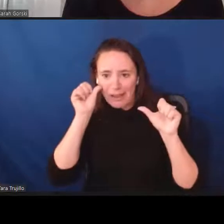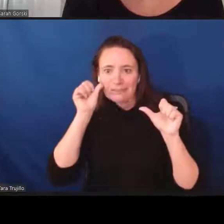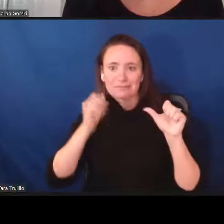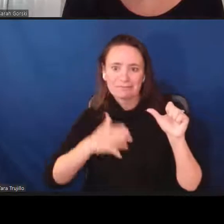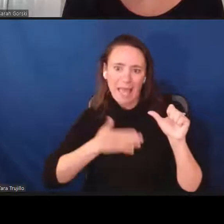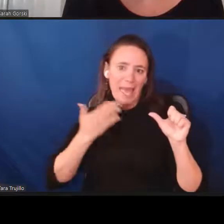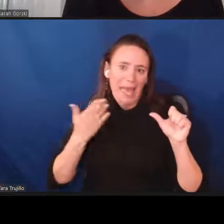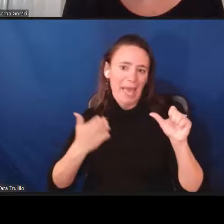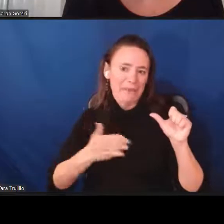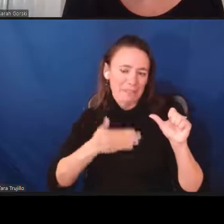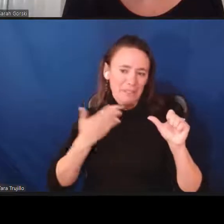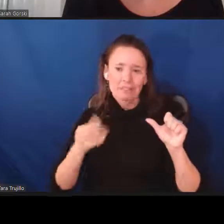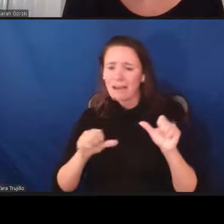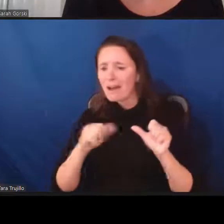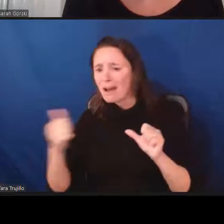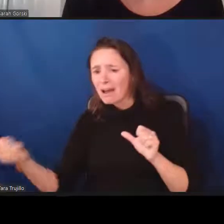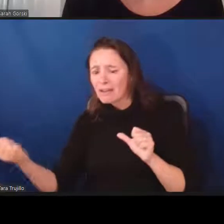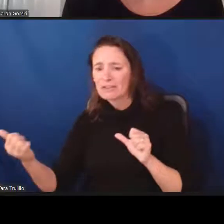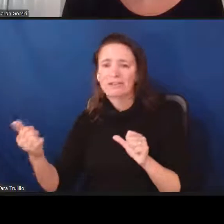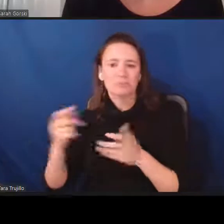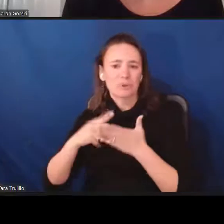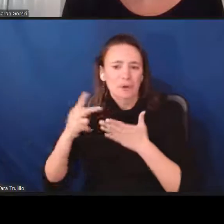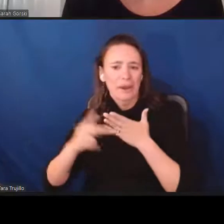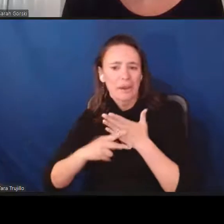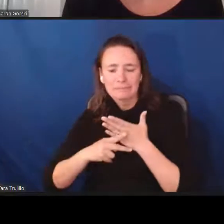too, swimming, track and field,